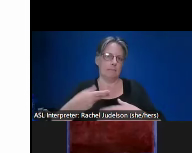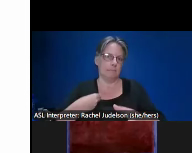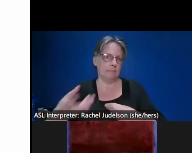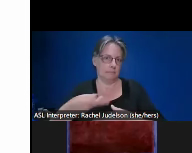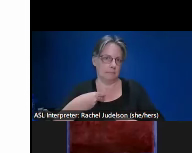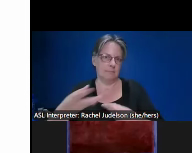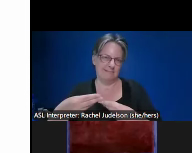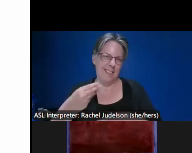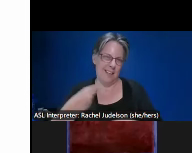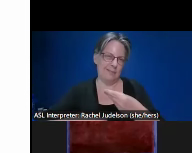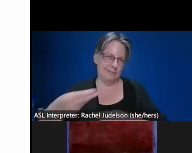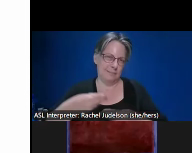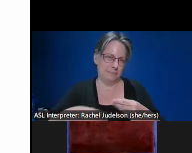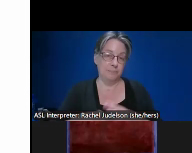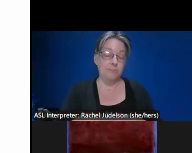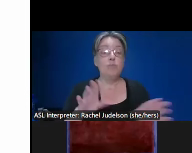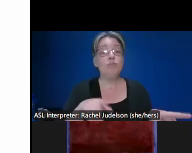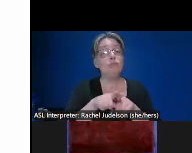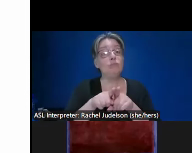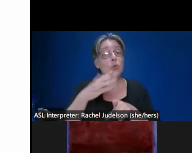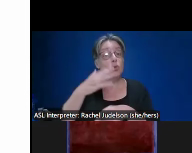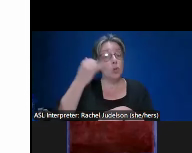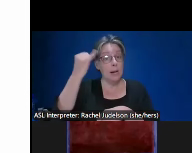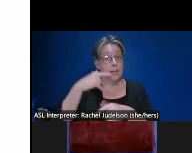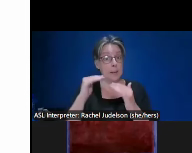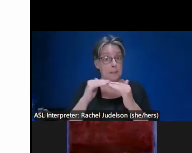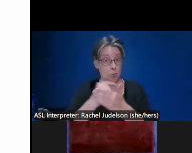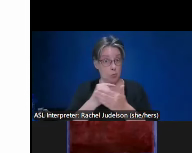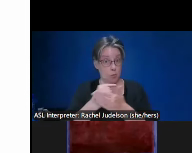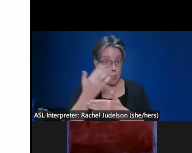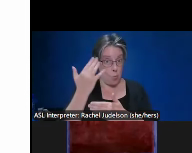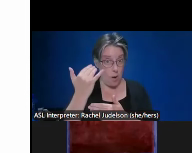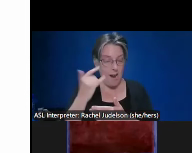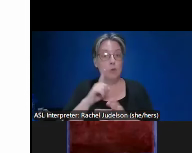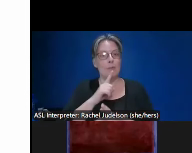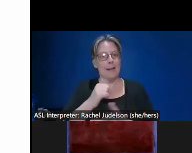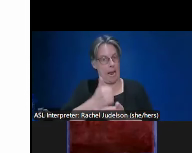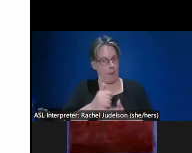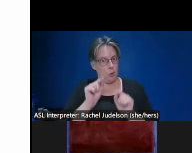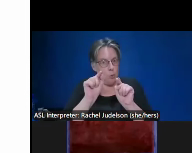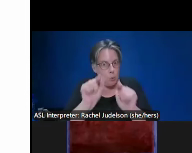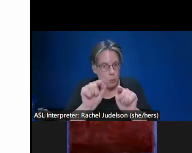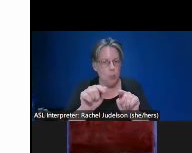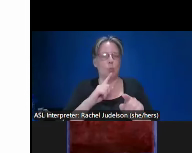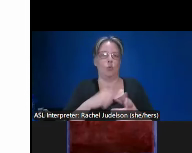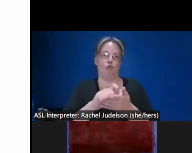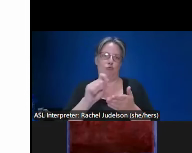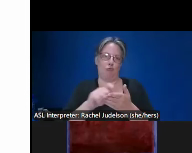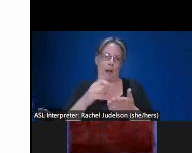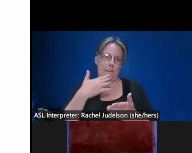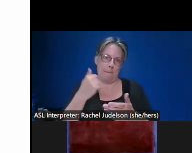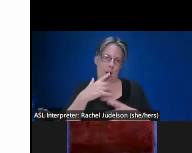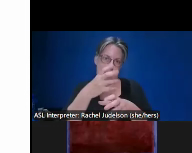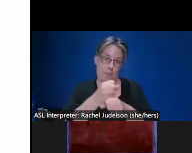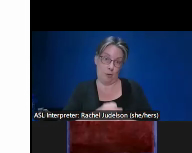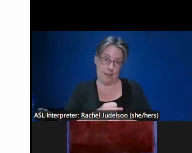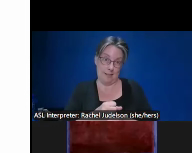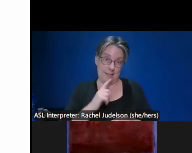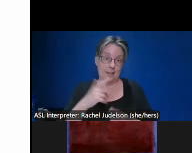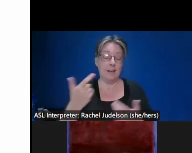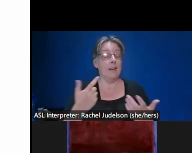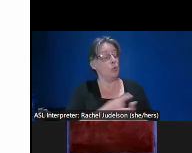It's also a good idea to do peer reviewing because it really helps you write better abstracts. When you're writing your own abstracts